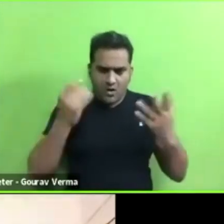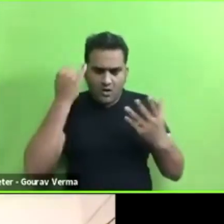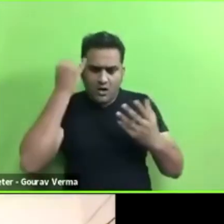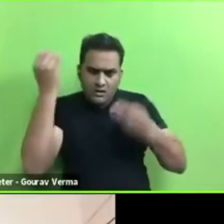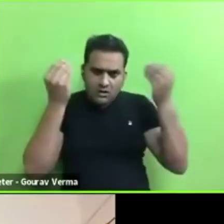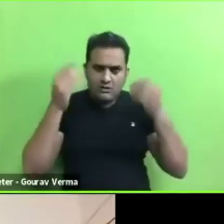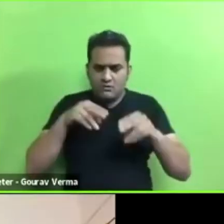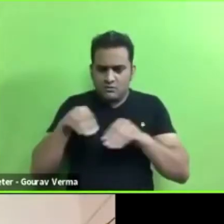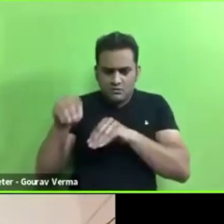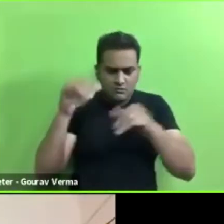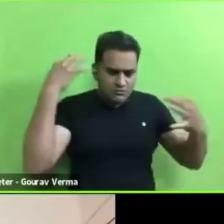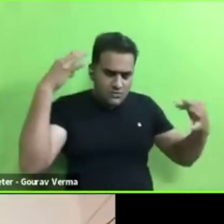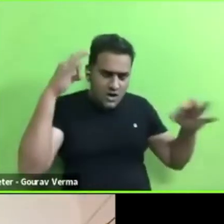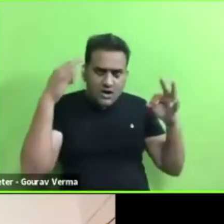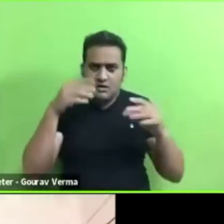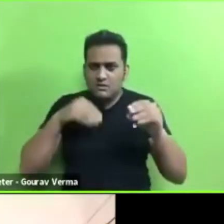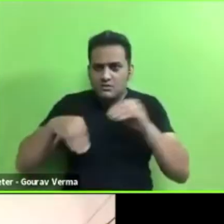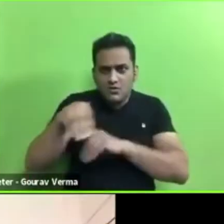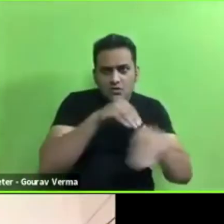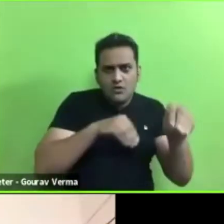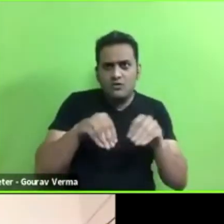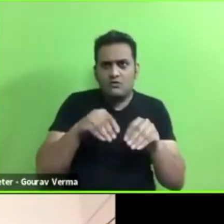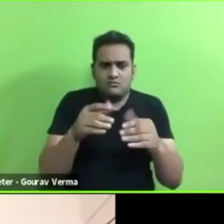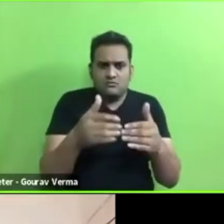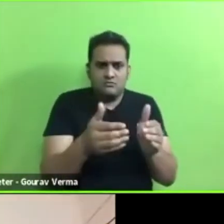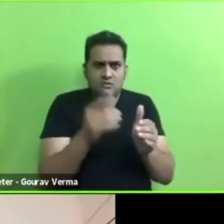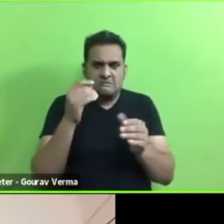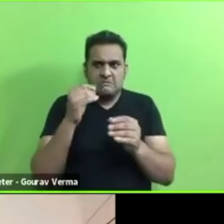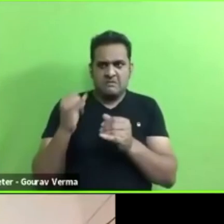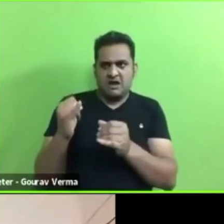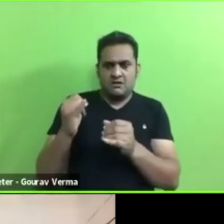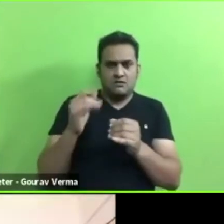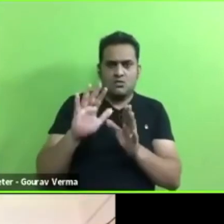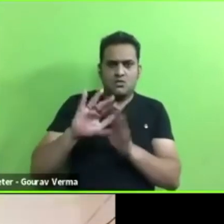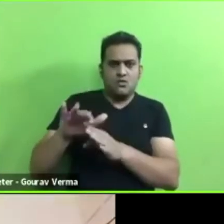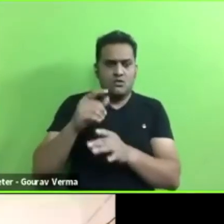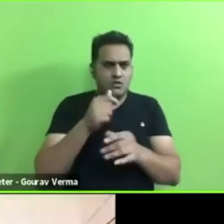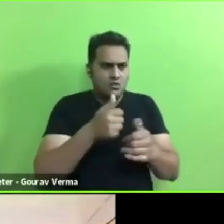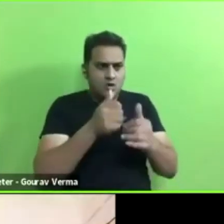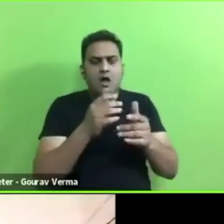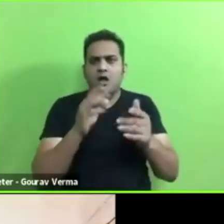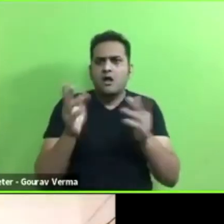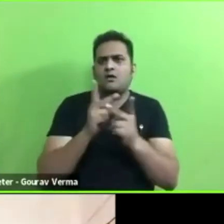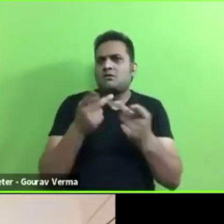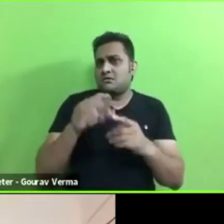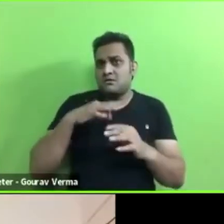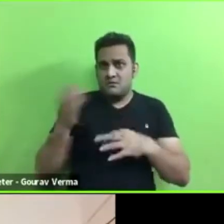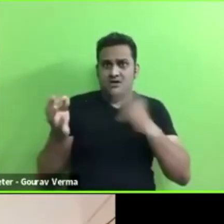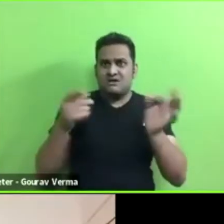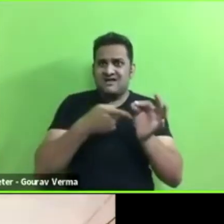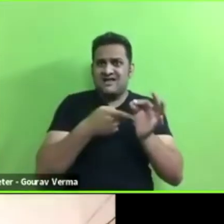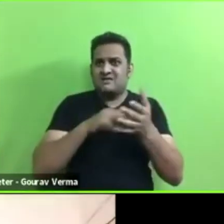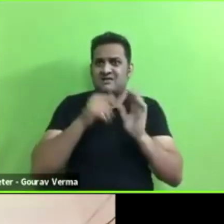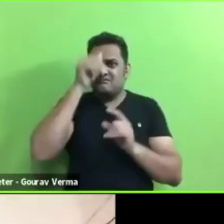movement, idea of what is within quotes vulgar, what is not vulgar, to the extent that today Bharatanatyam is a symbol of this